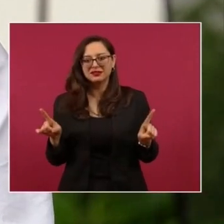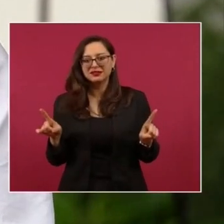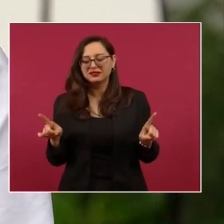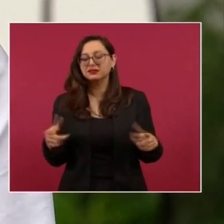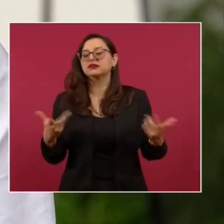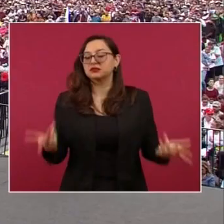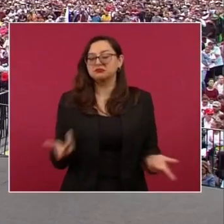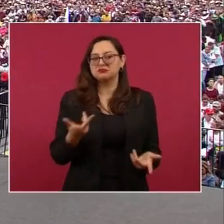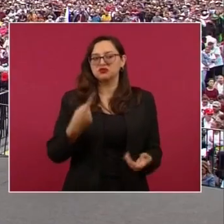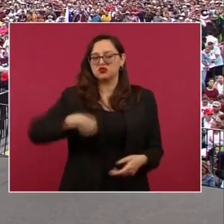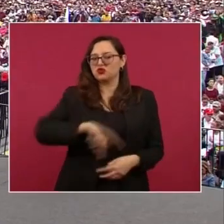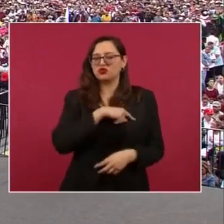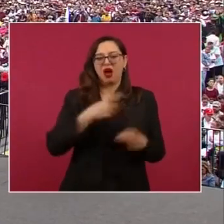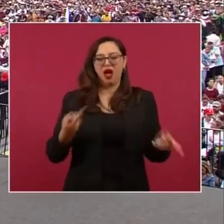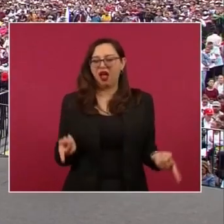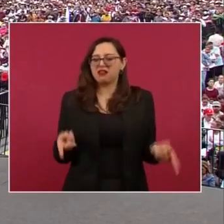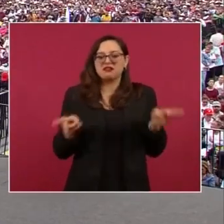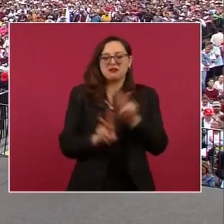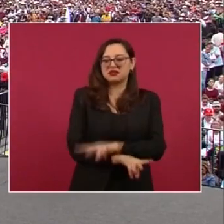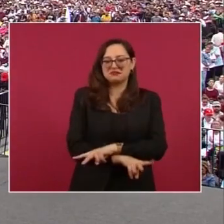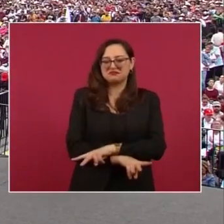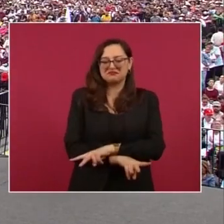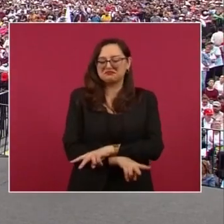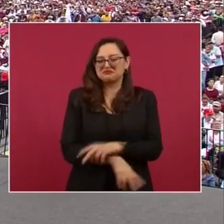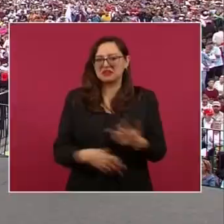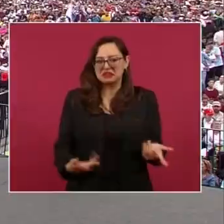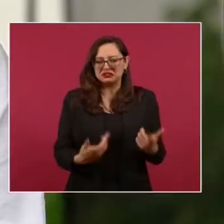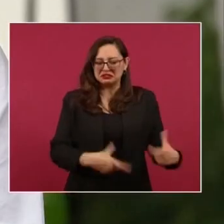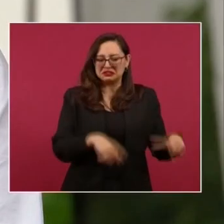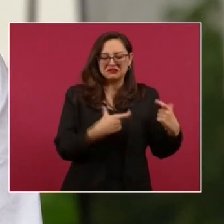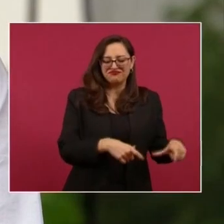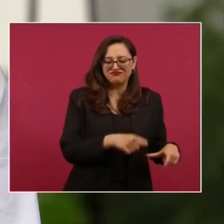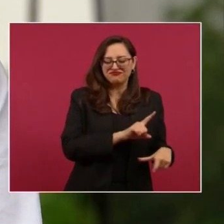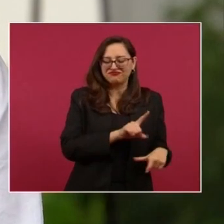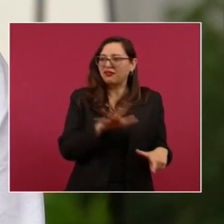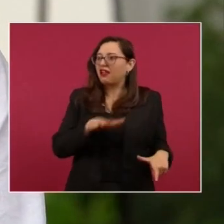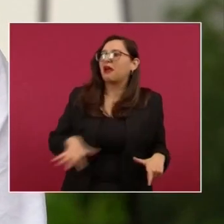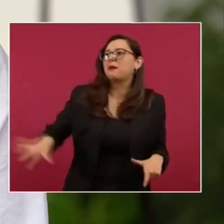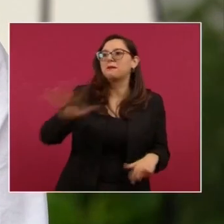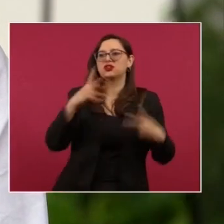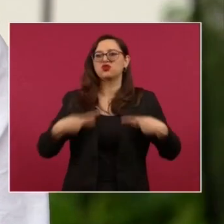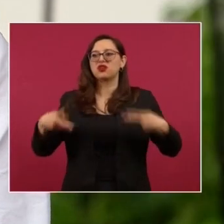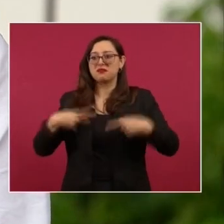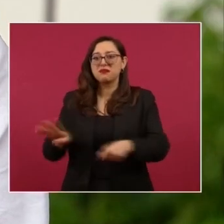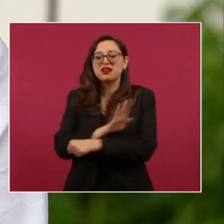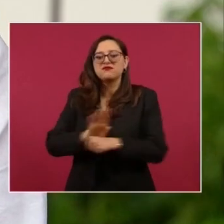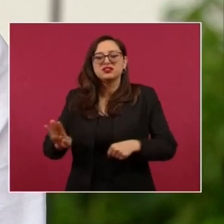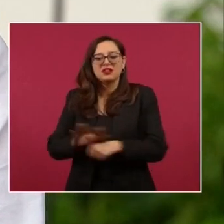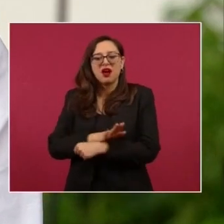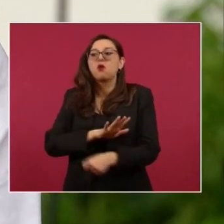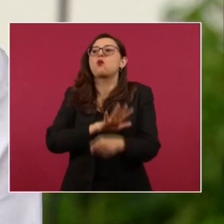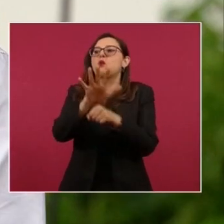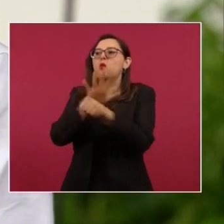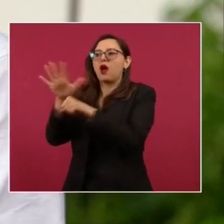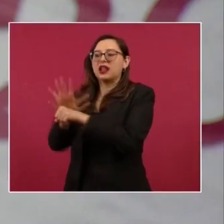We consider that the fundamental issue is not quantitative, but qualitative. That is, the equitable distribution of